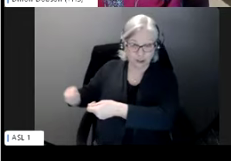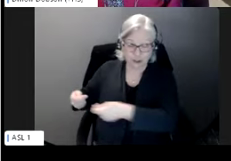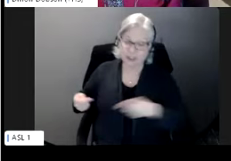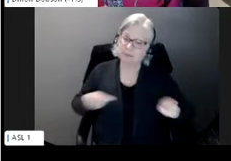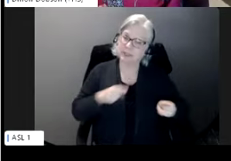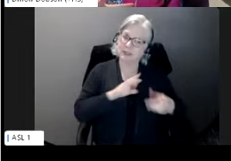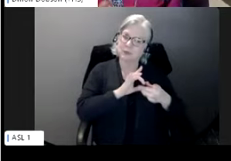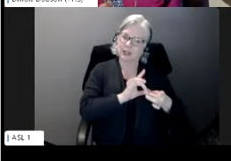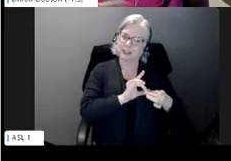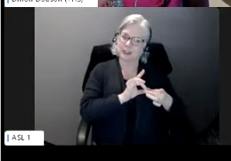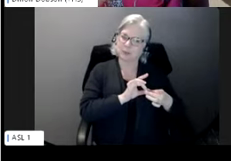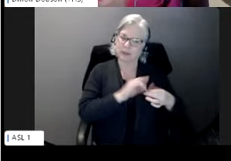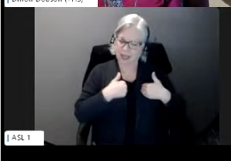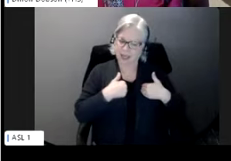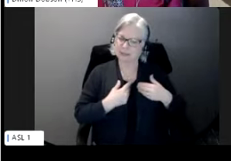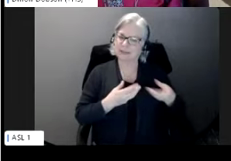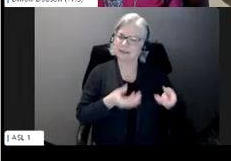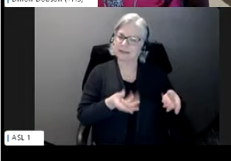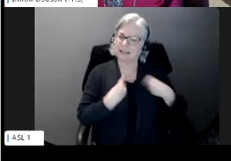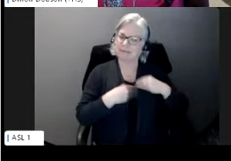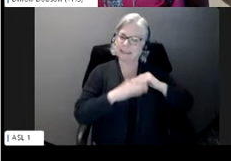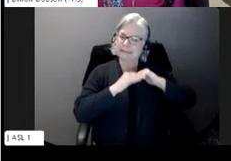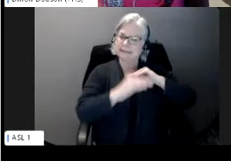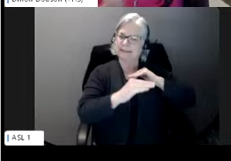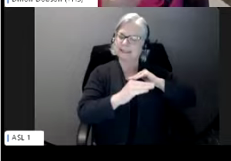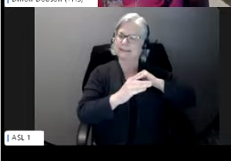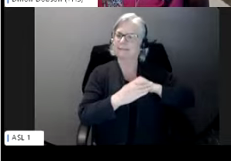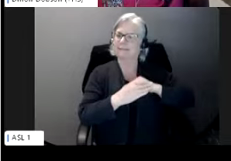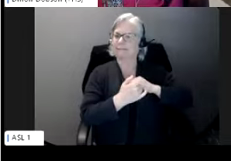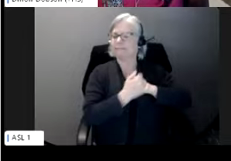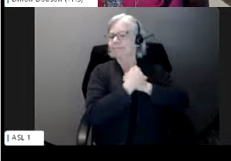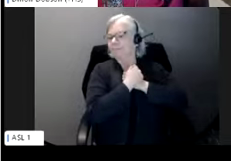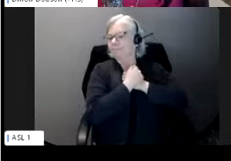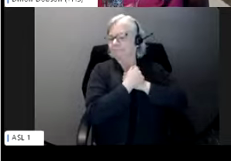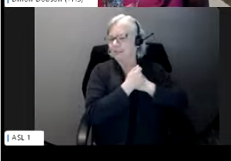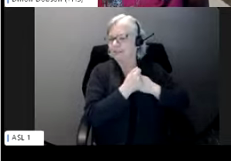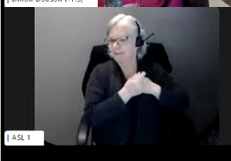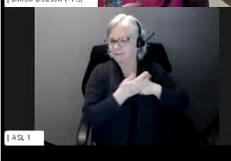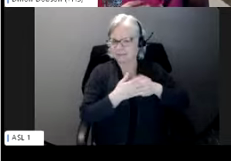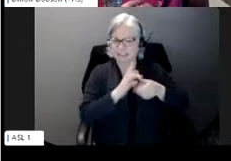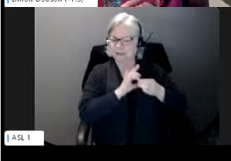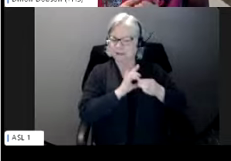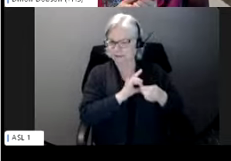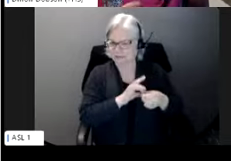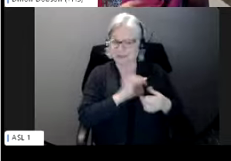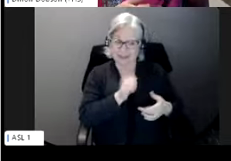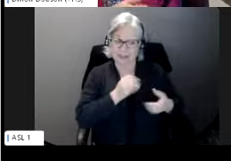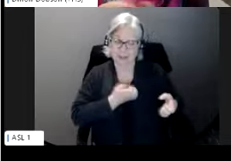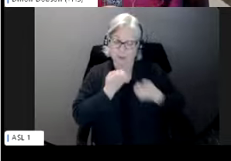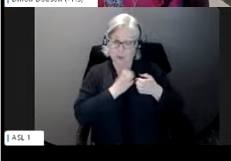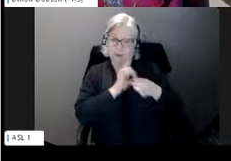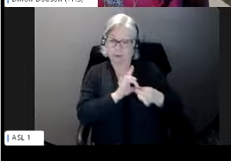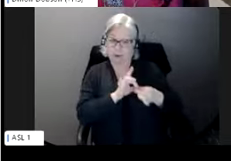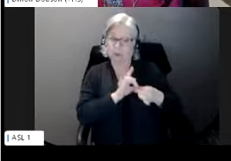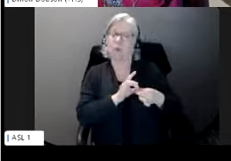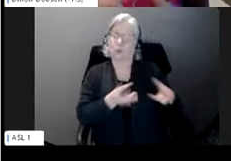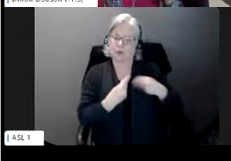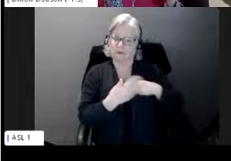to give that consistent affection and that consistent connection. And so the emotional bond actually can be a key source of